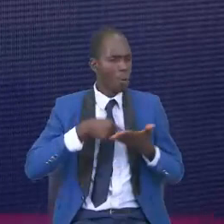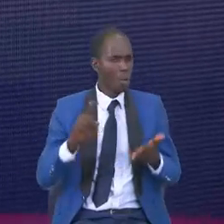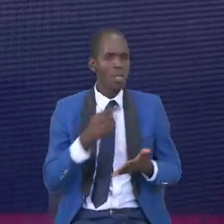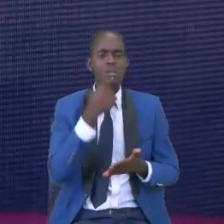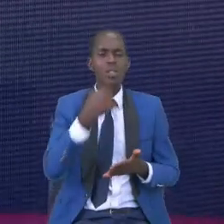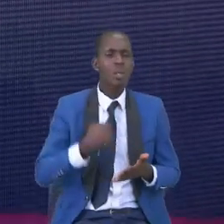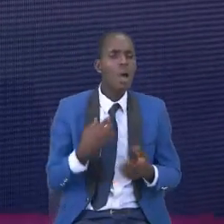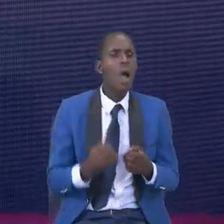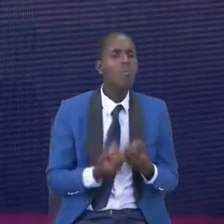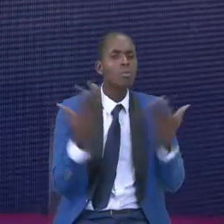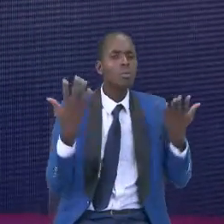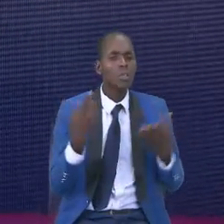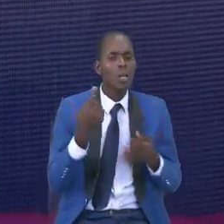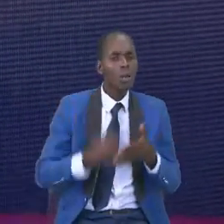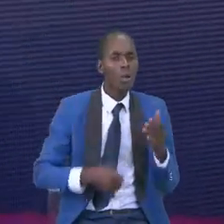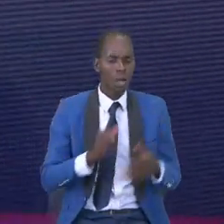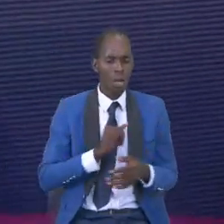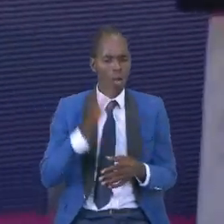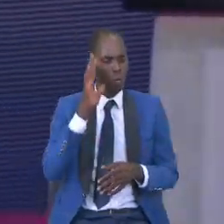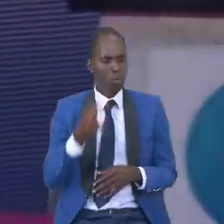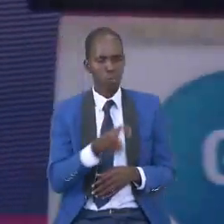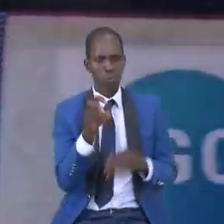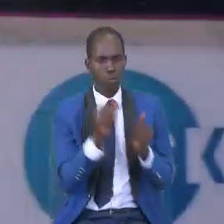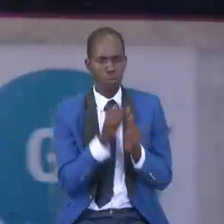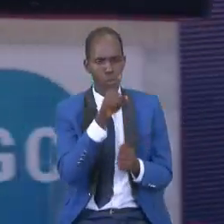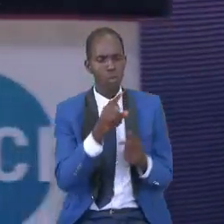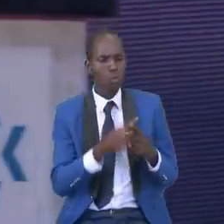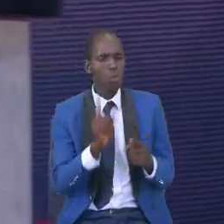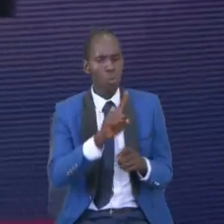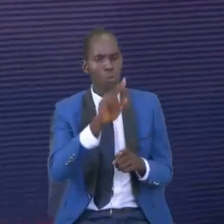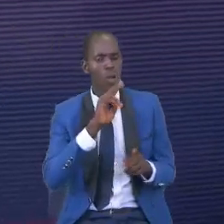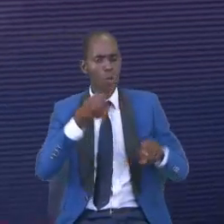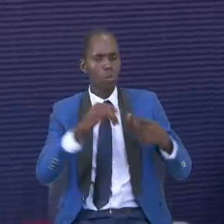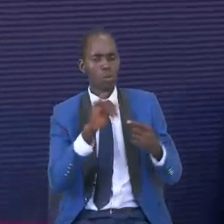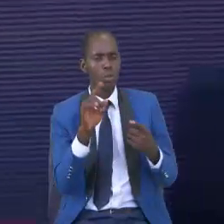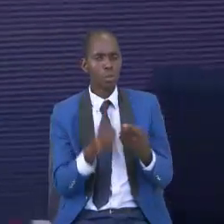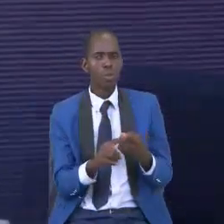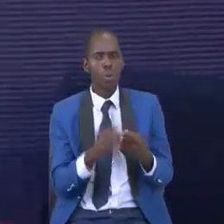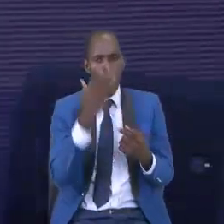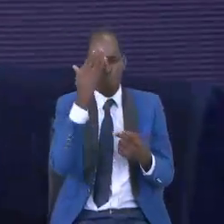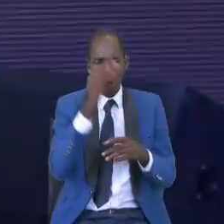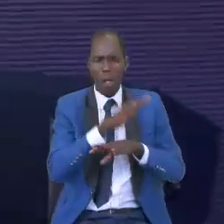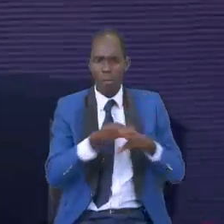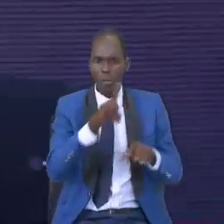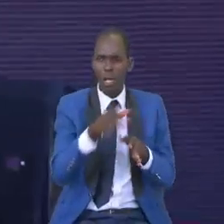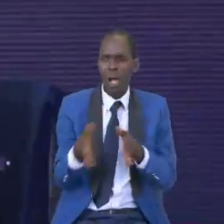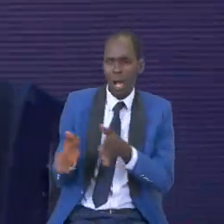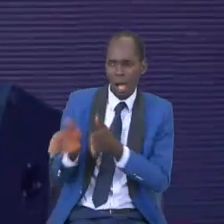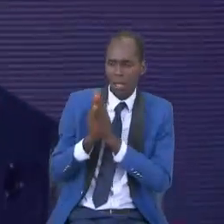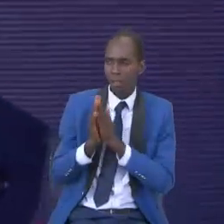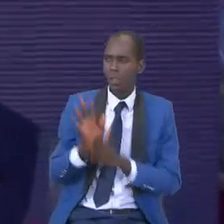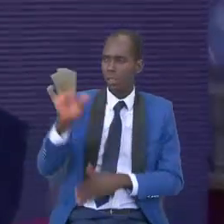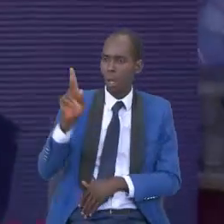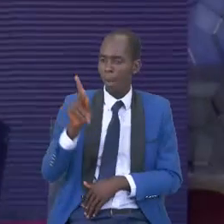with you to such and such a place. Now, what did they ask for? Where is your passport? In our days, that time, maybe they didn't have